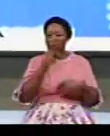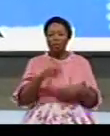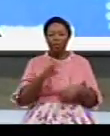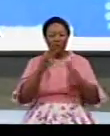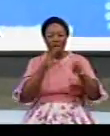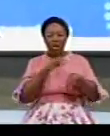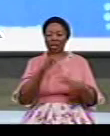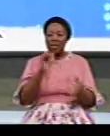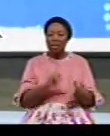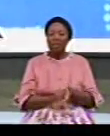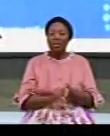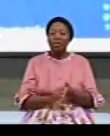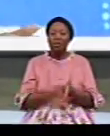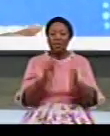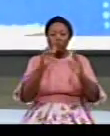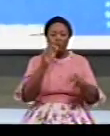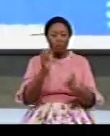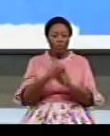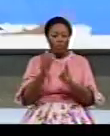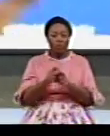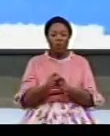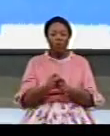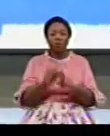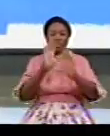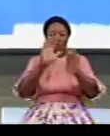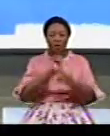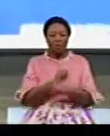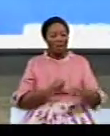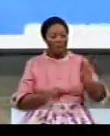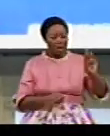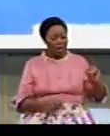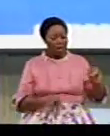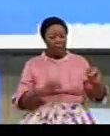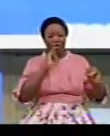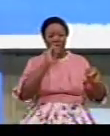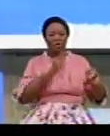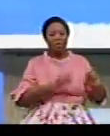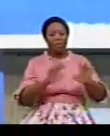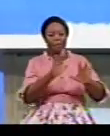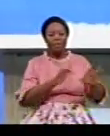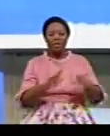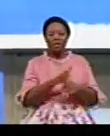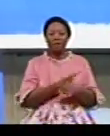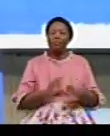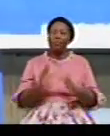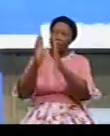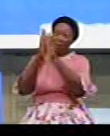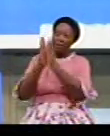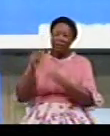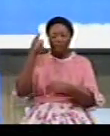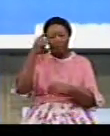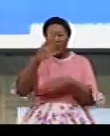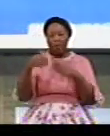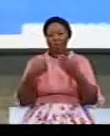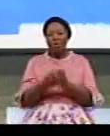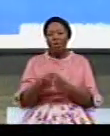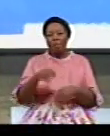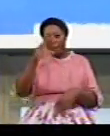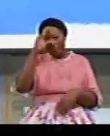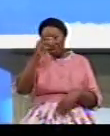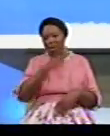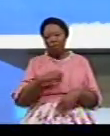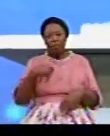me and the one in need of restoration. You are the one in need of